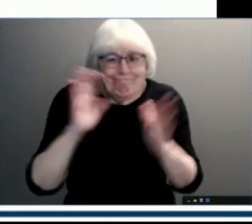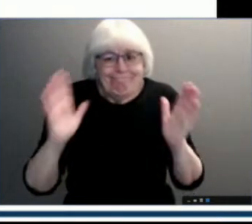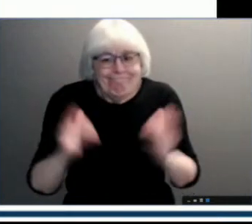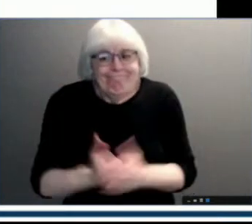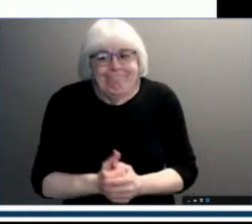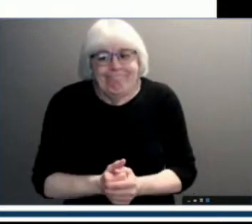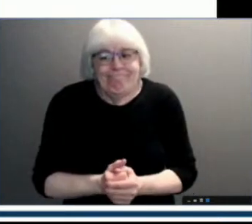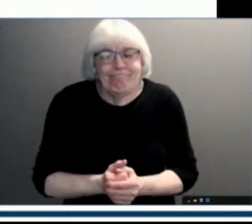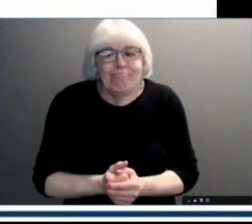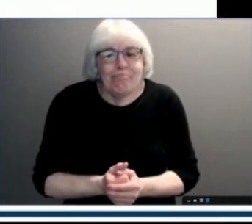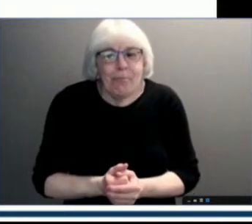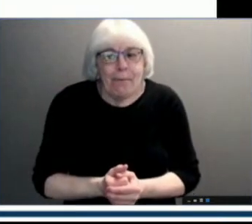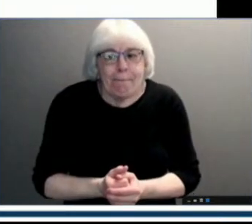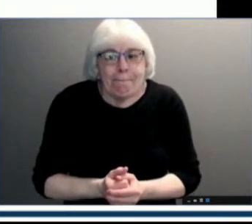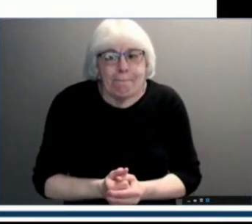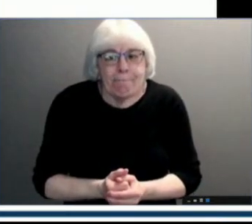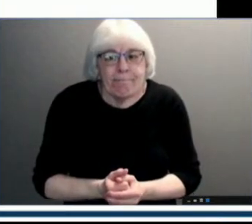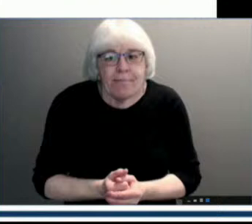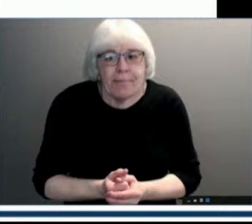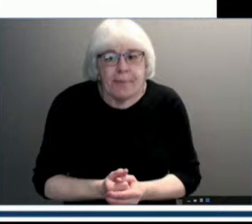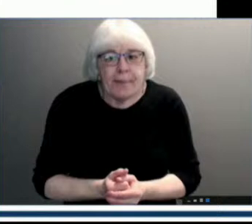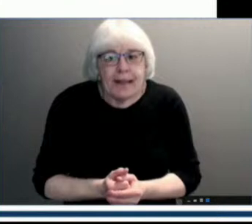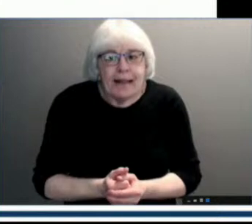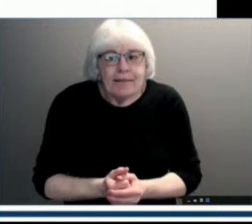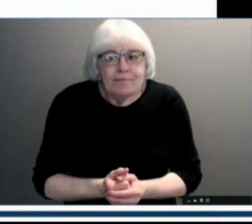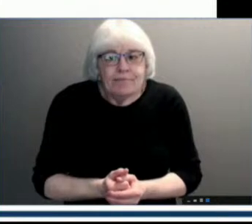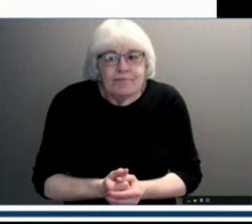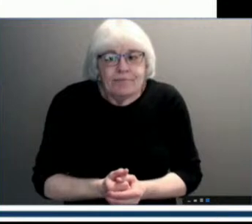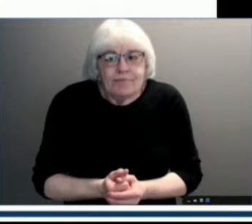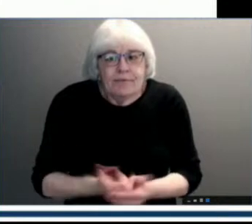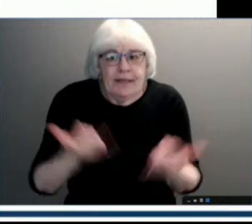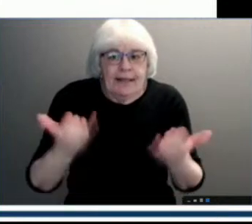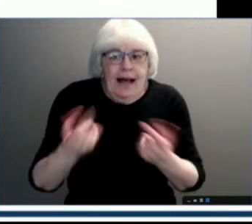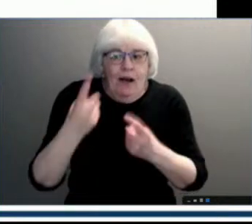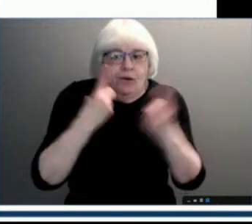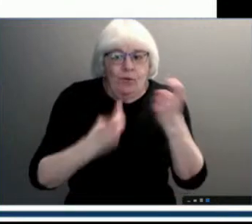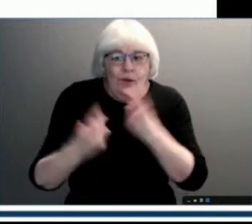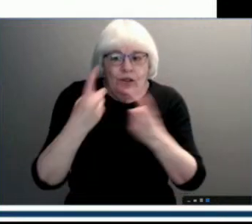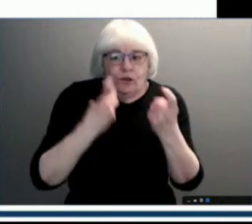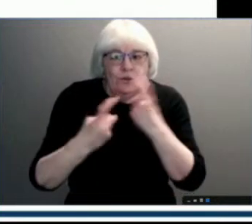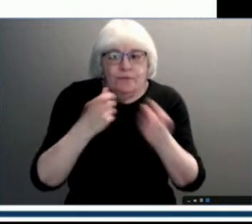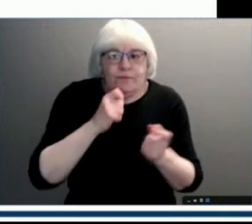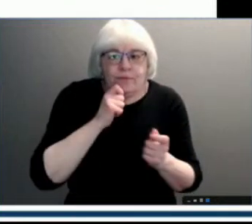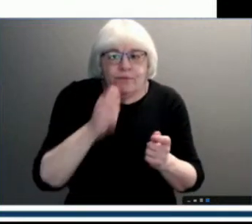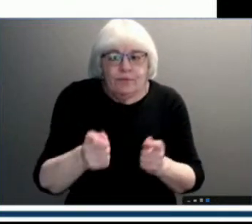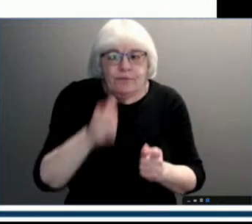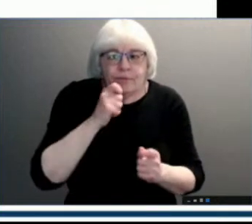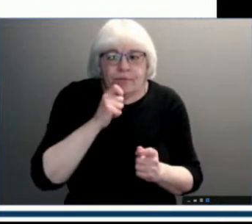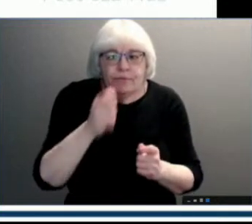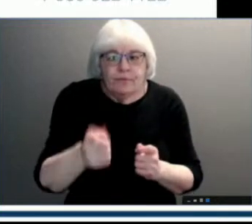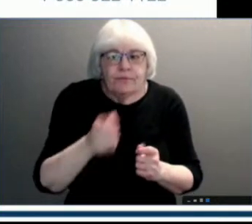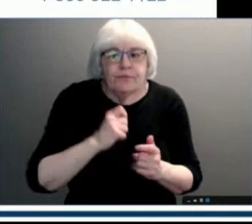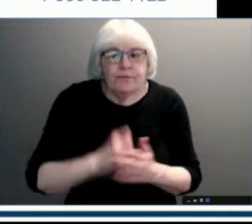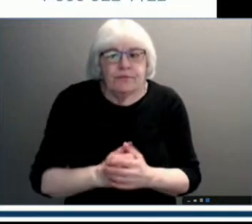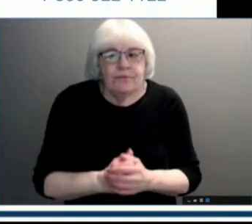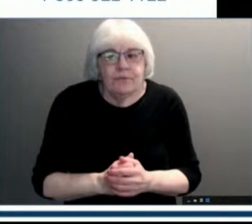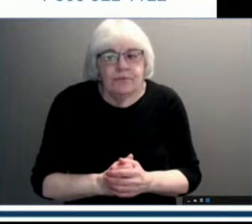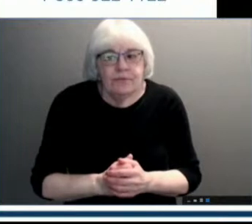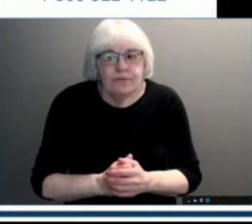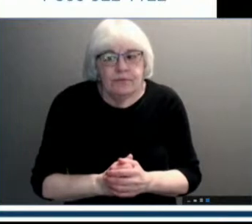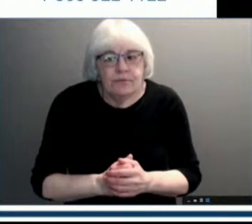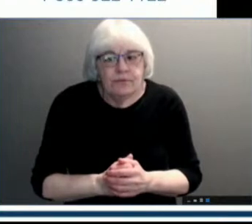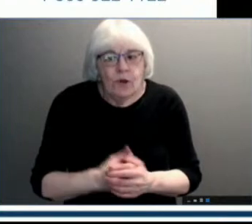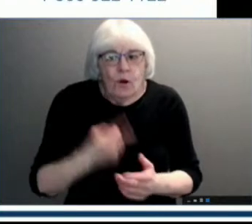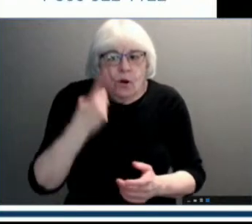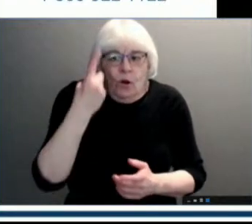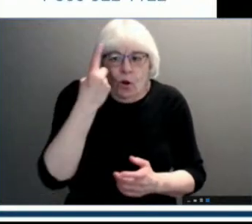Thank you, Dr. Strang. We'll now take questions from reporters in the amount of time that we have. We'll take one question and one follow-up. We'll begin with Keith